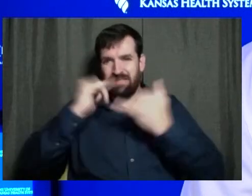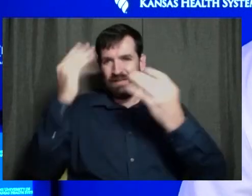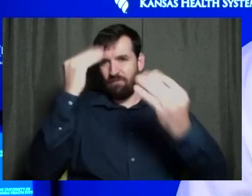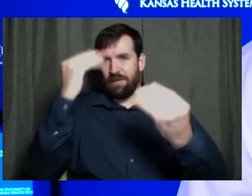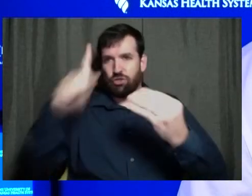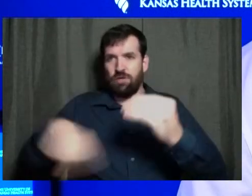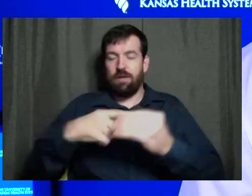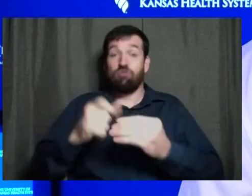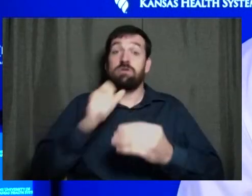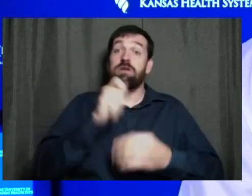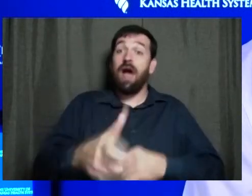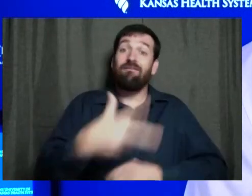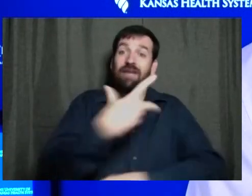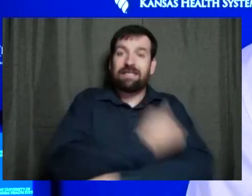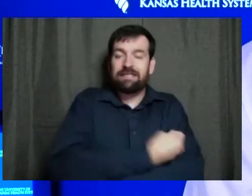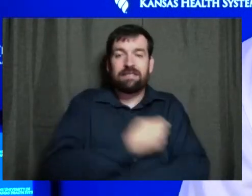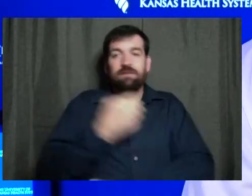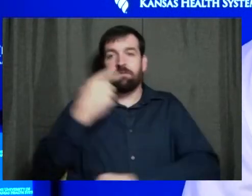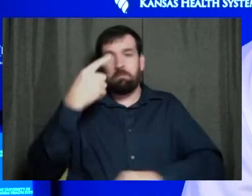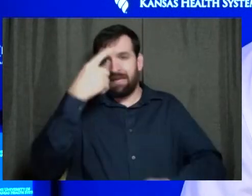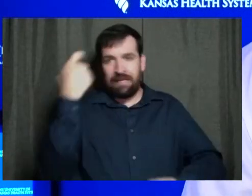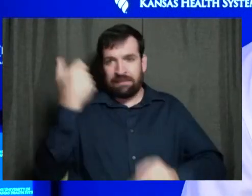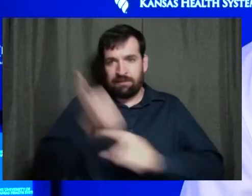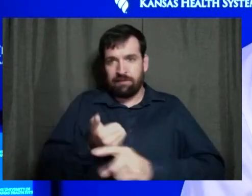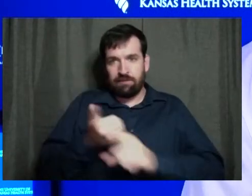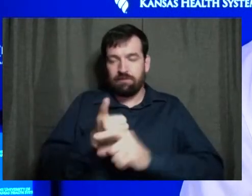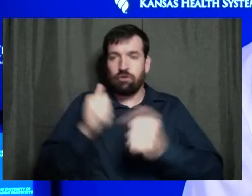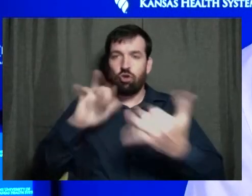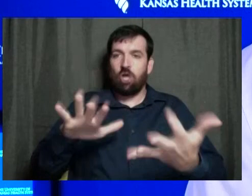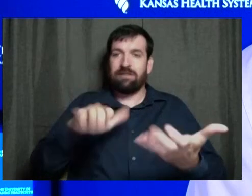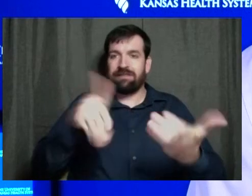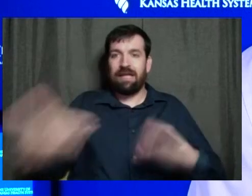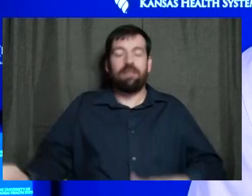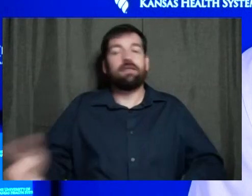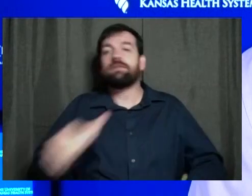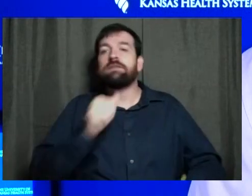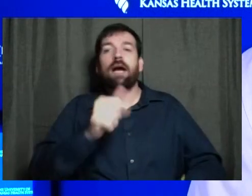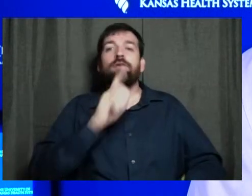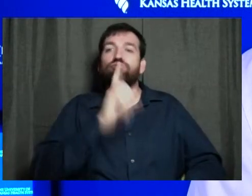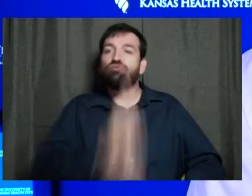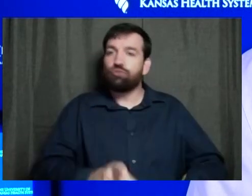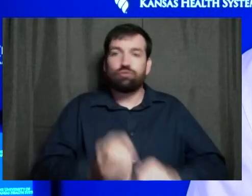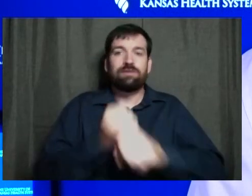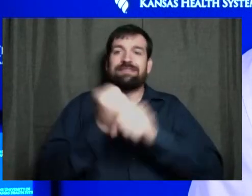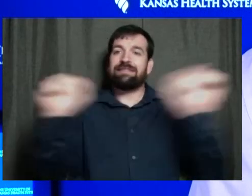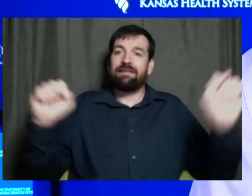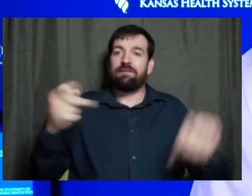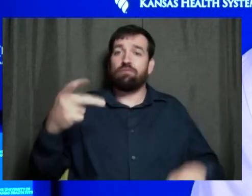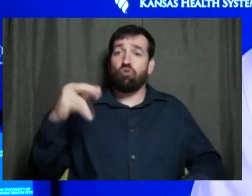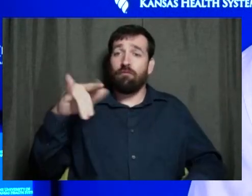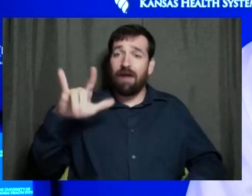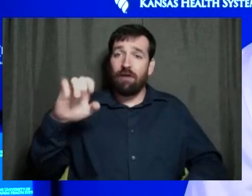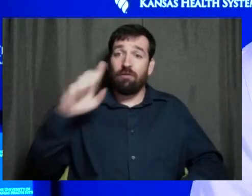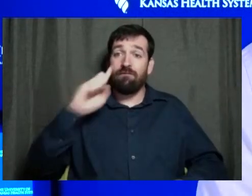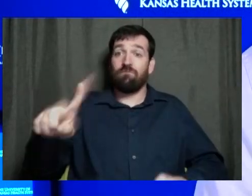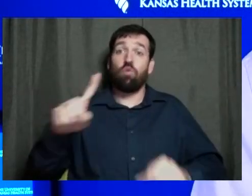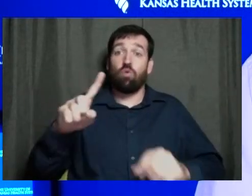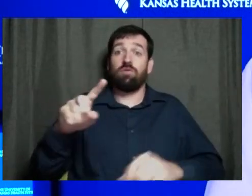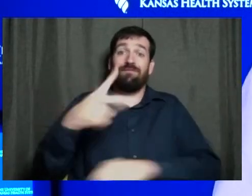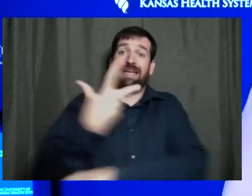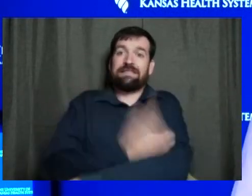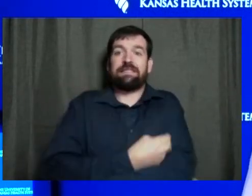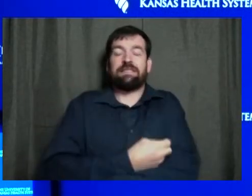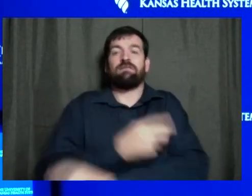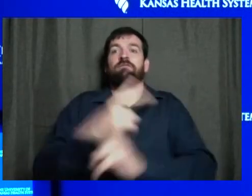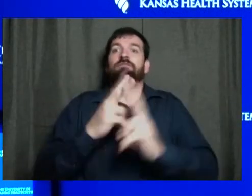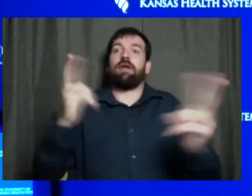vaccinated because the vaccinations cause death. This is absolutely untrue. The safety profile for the vaccines are extremely good. And there's actually a